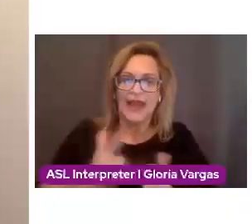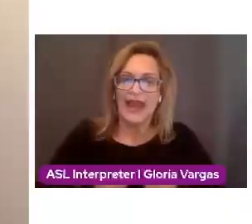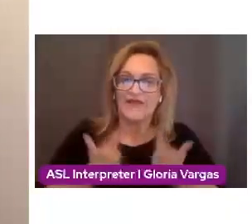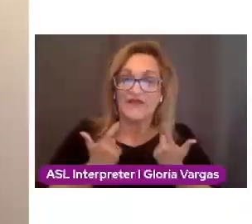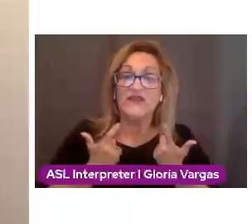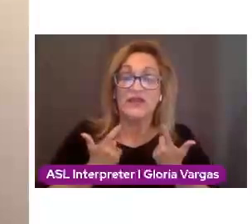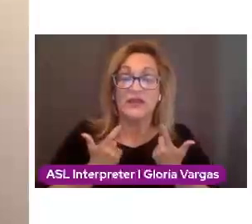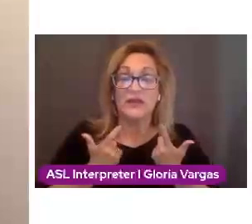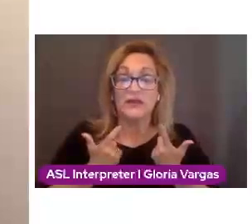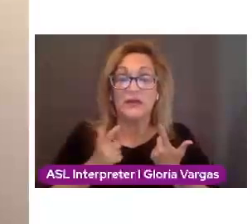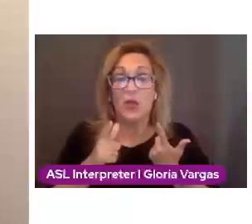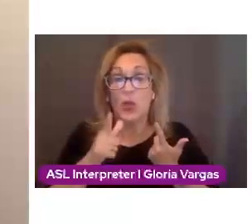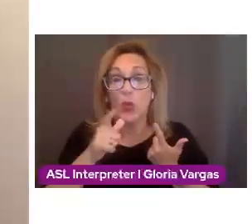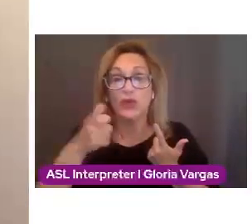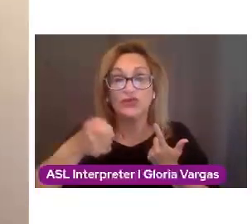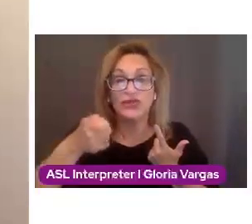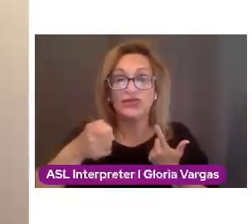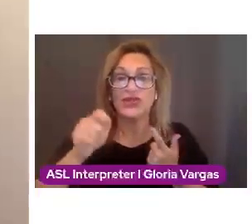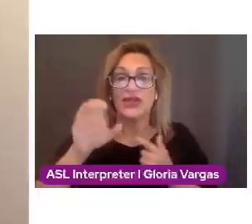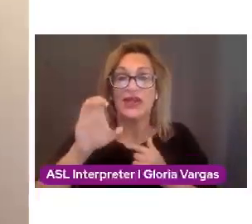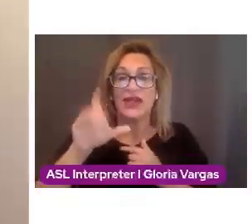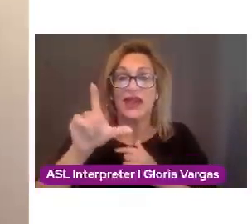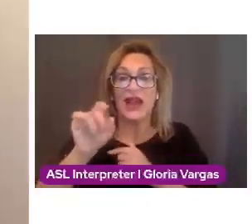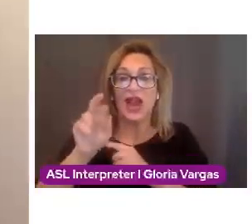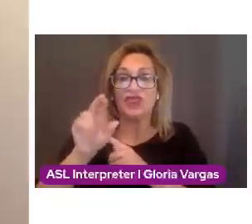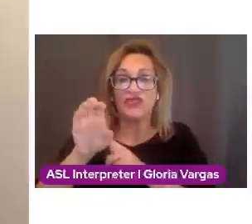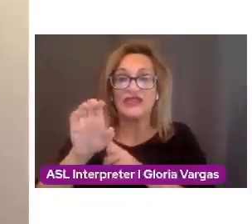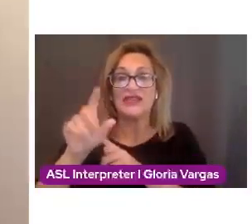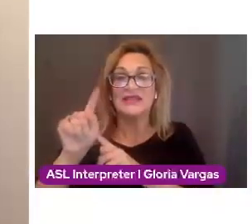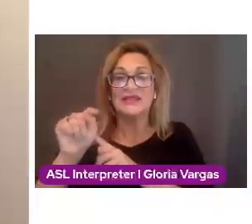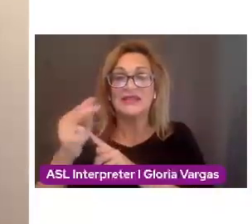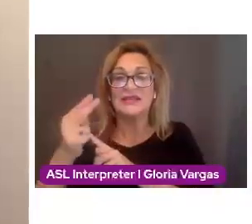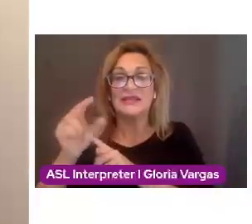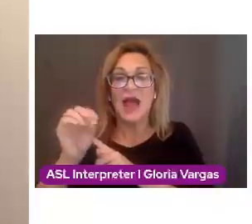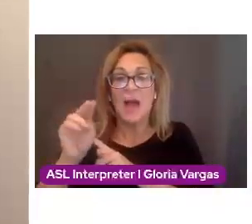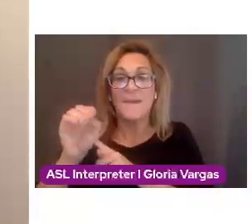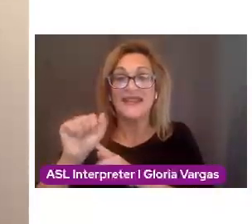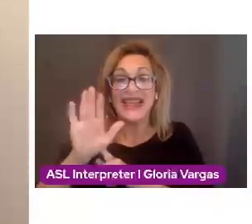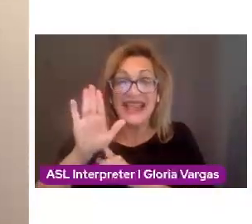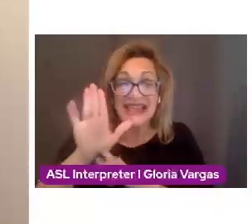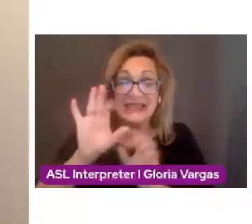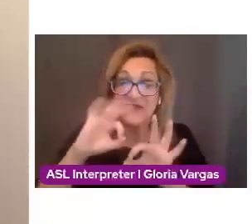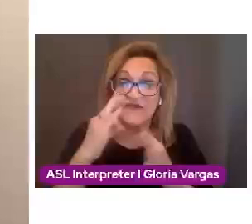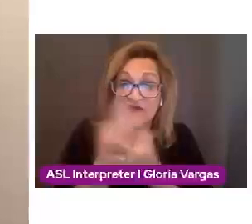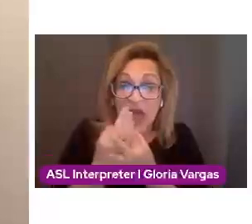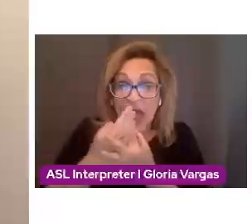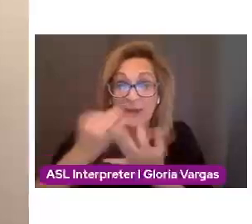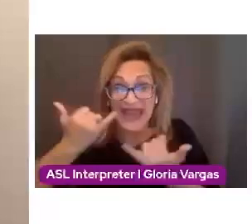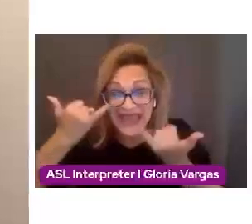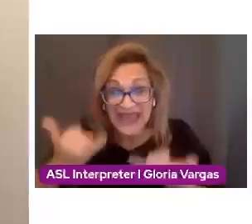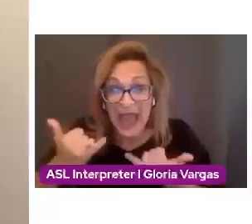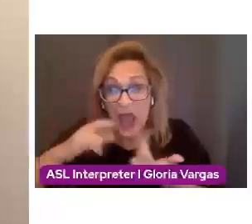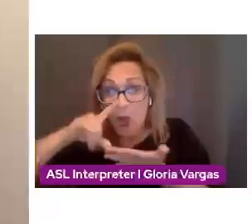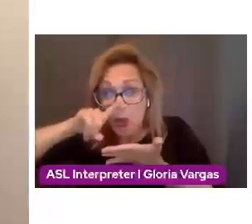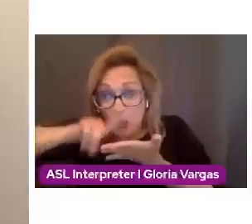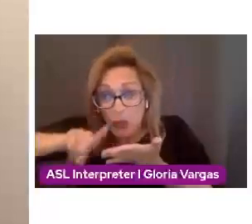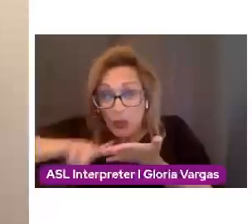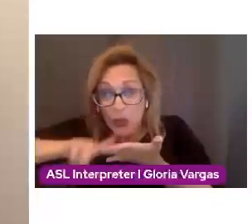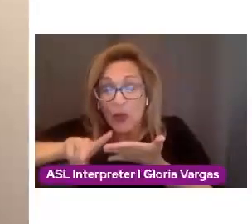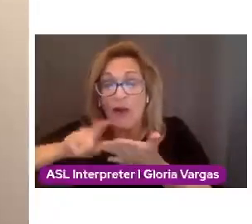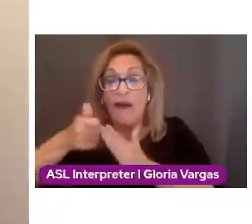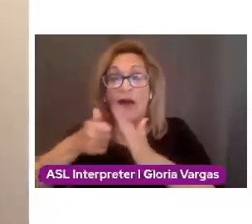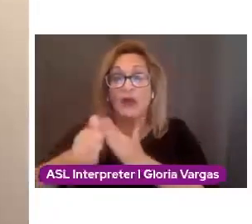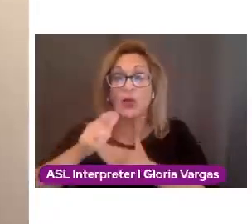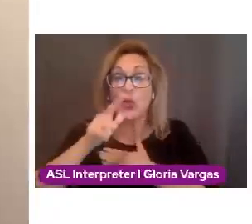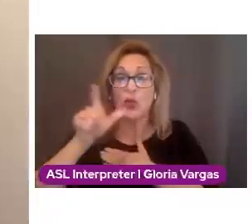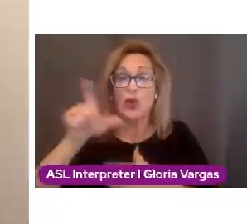justices such as Clarence Thomas, whose family is under active investigation by Congress, whose wife was